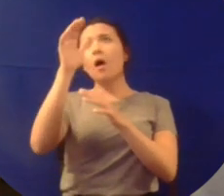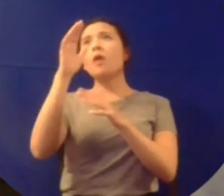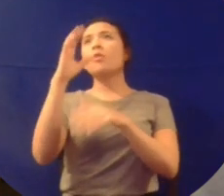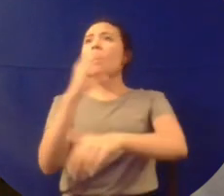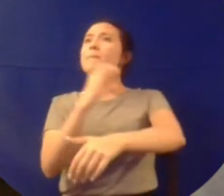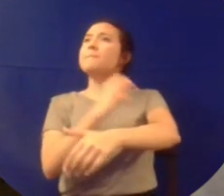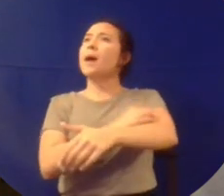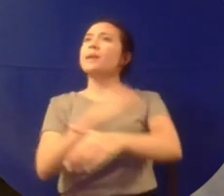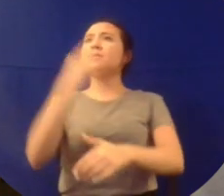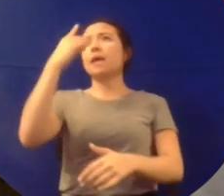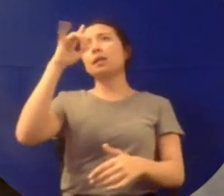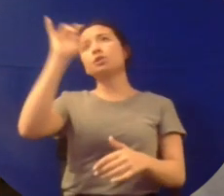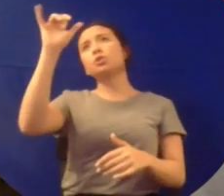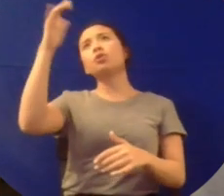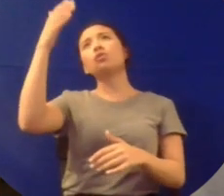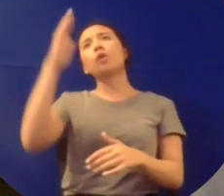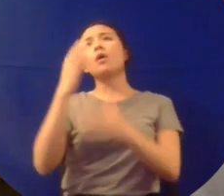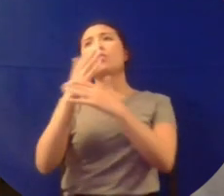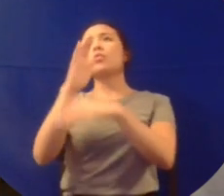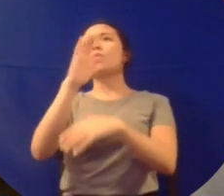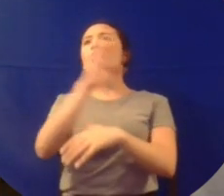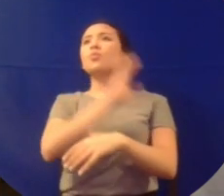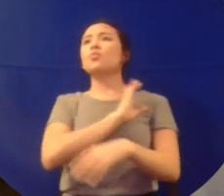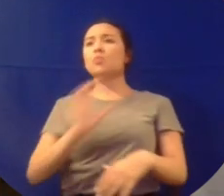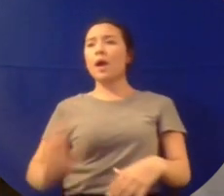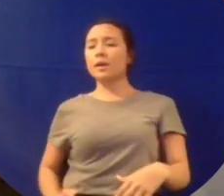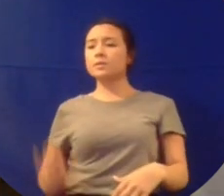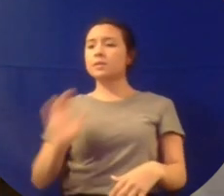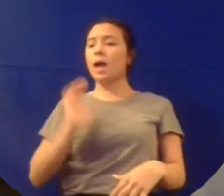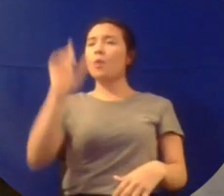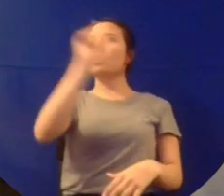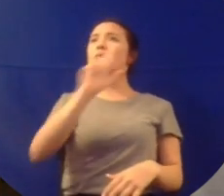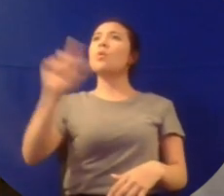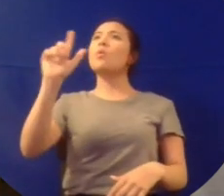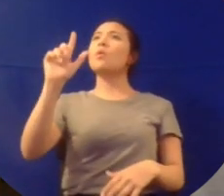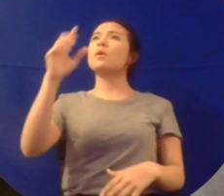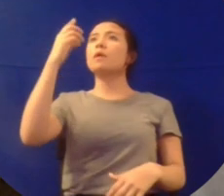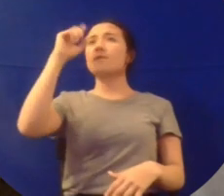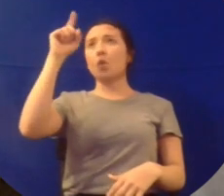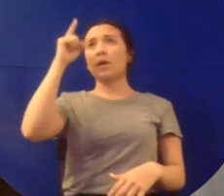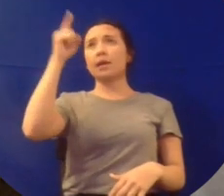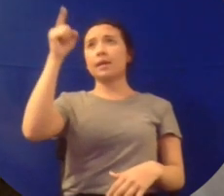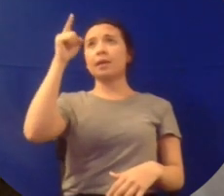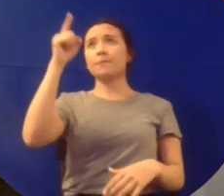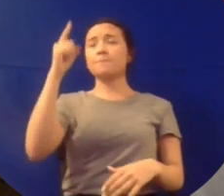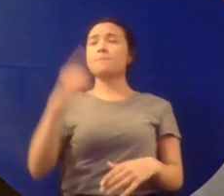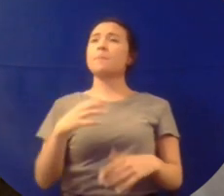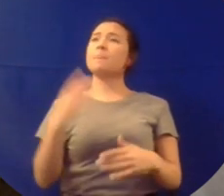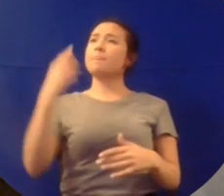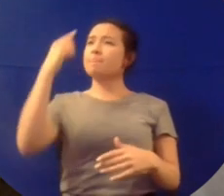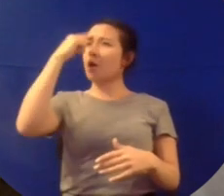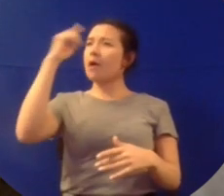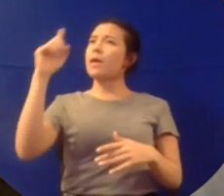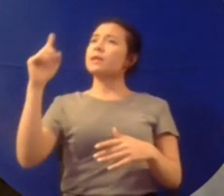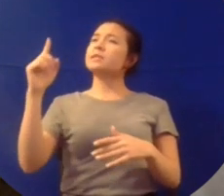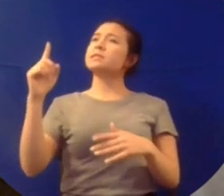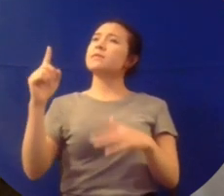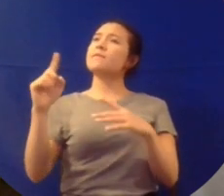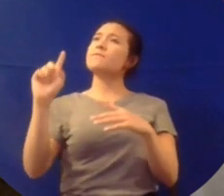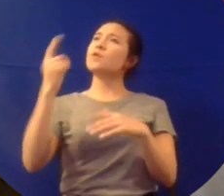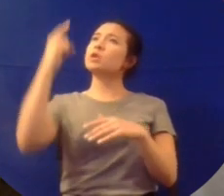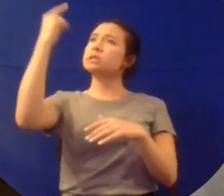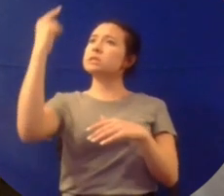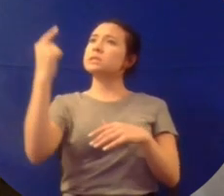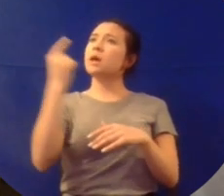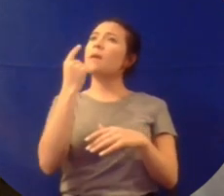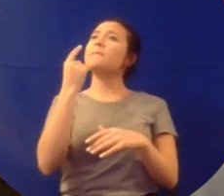give you thanks, Lord, Holy Father, Almighty and Eternal God, through Christ our Lord. For he